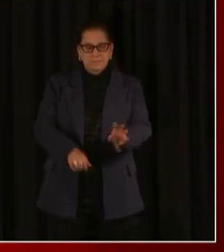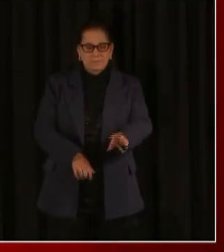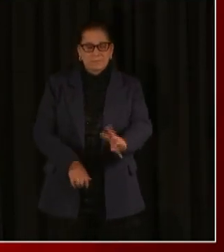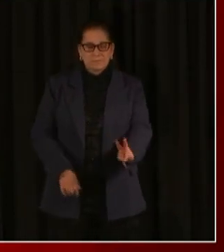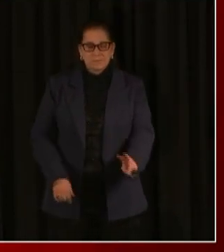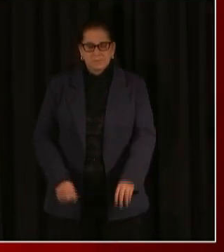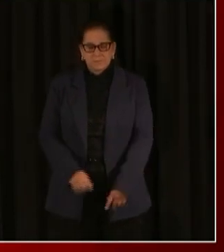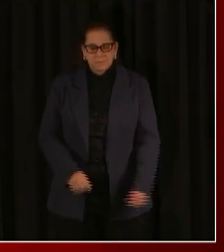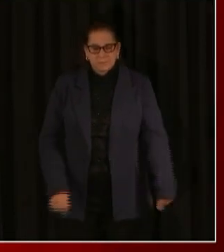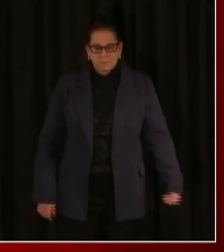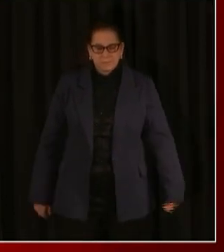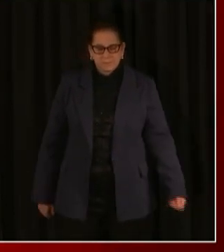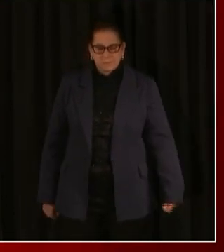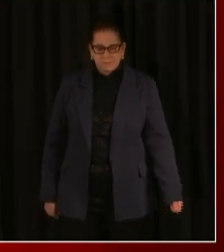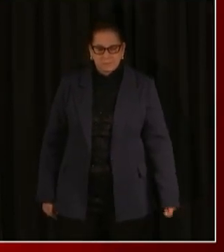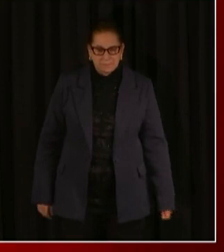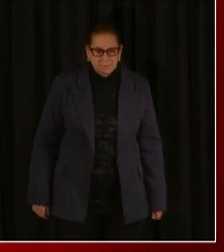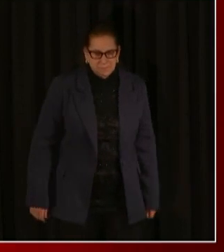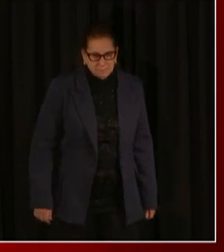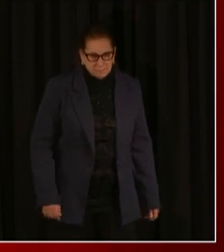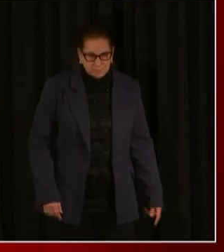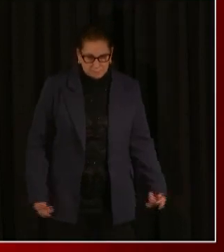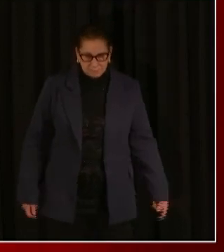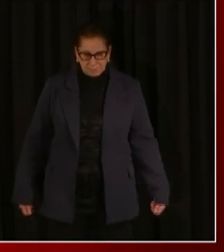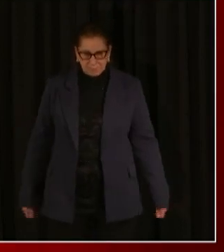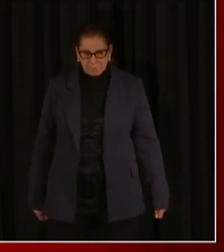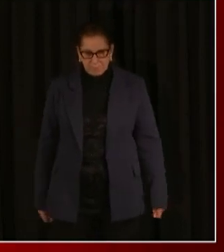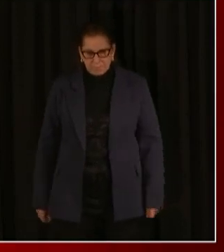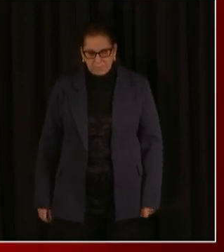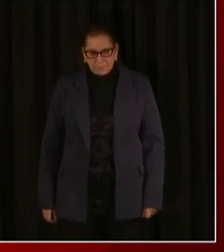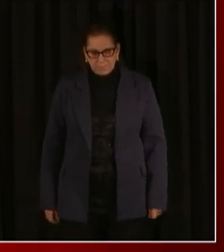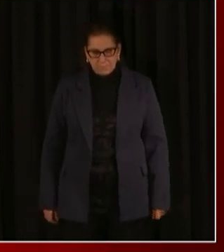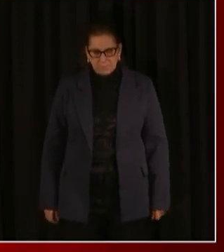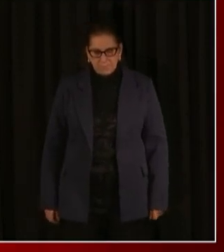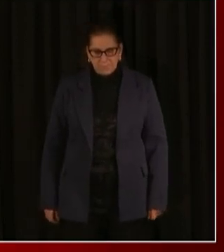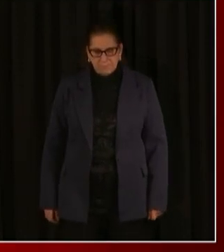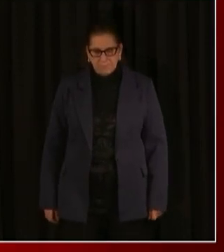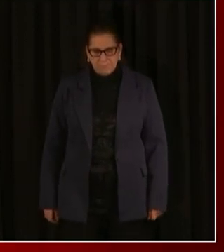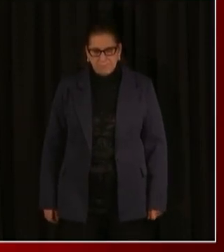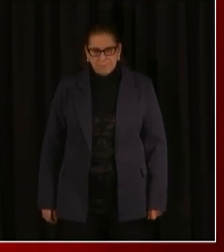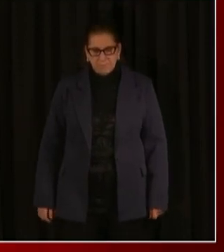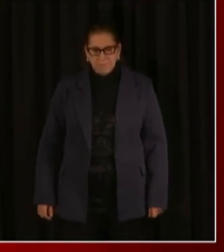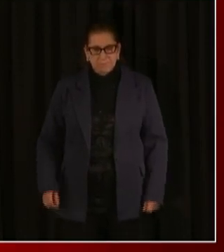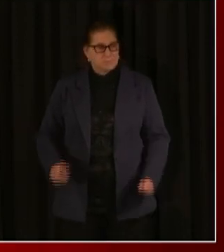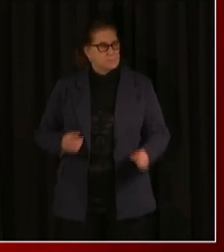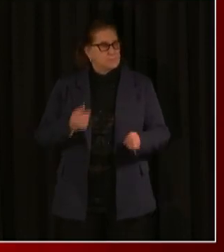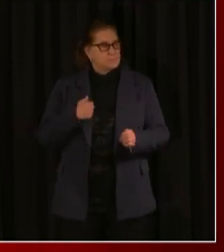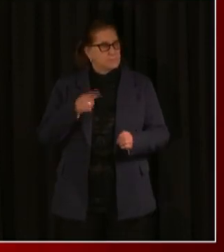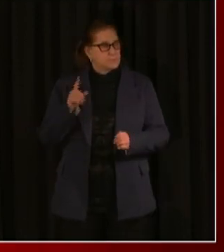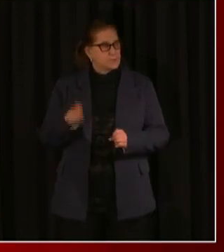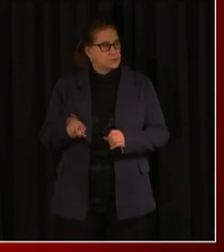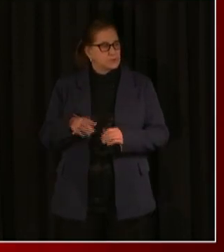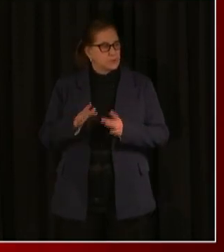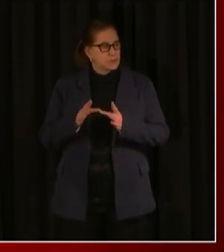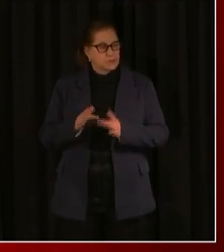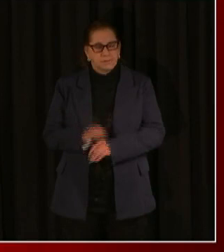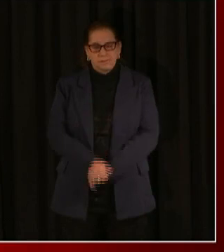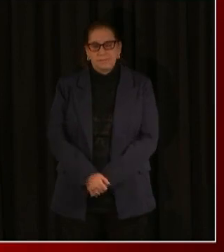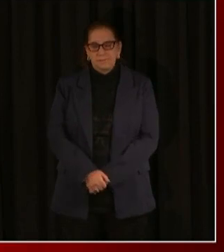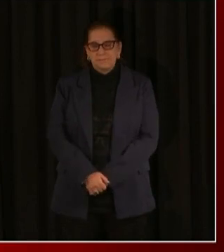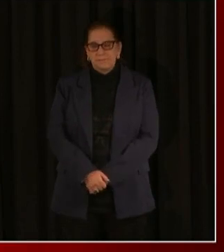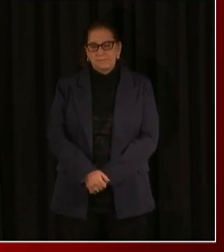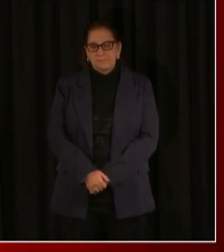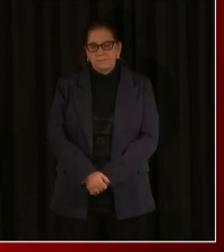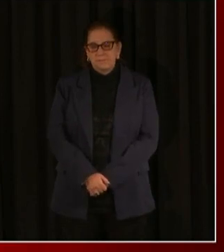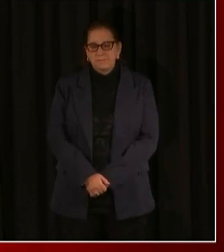to ask your question. We just have time for just a few more. I'm getting a question online. With